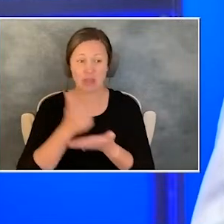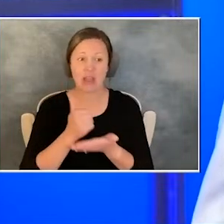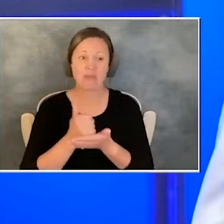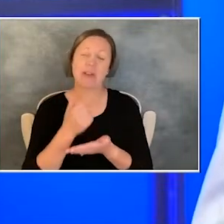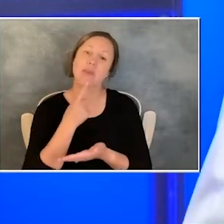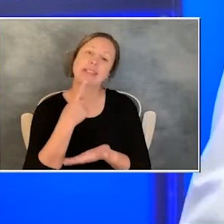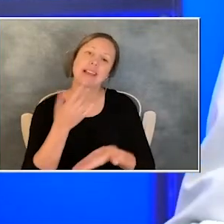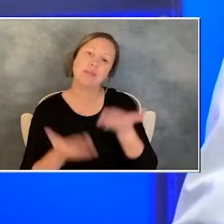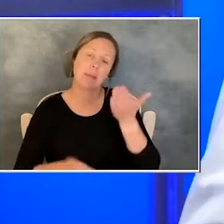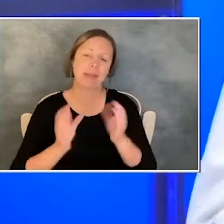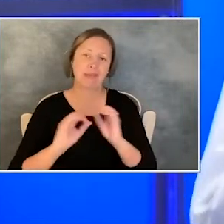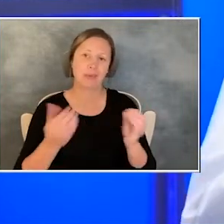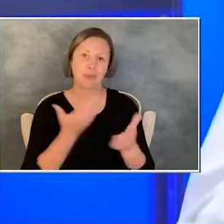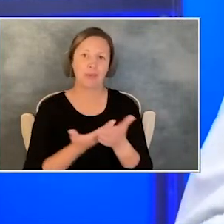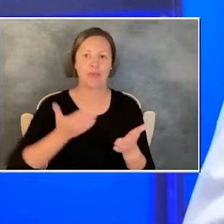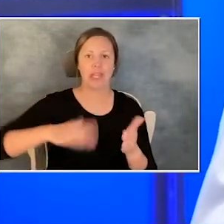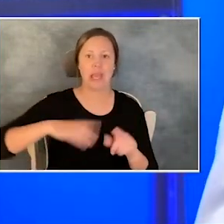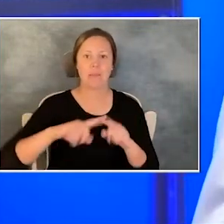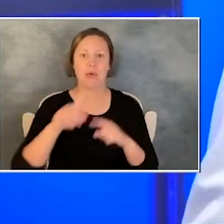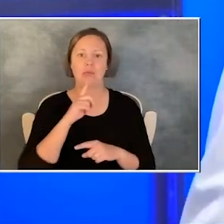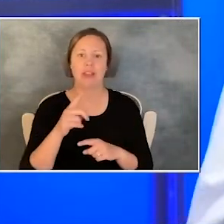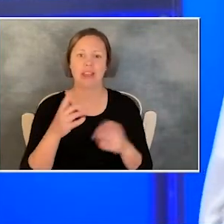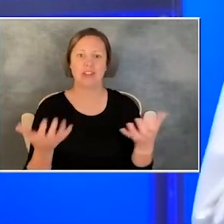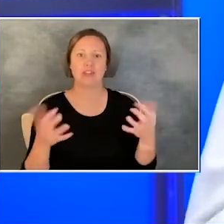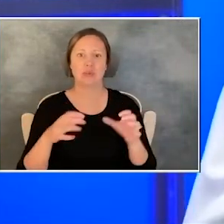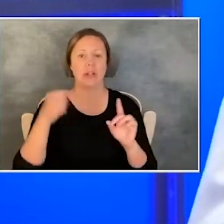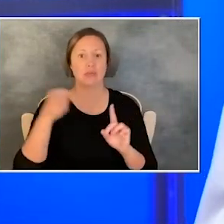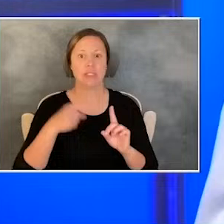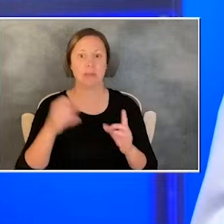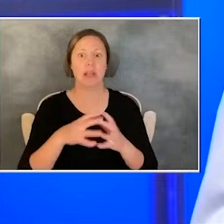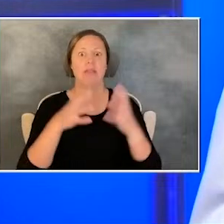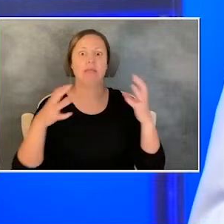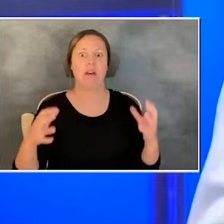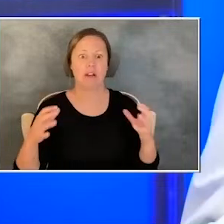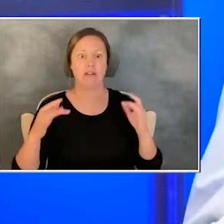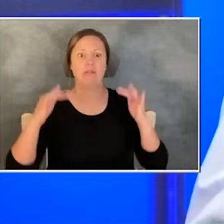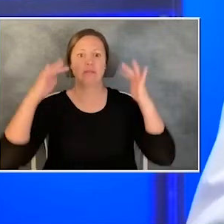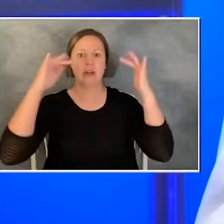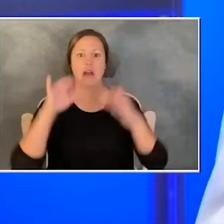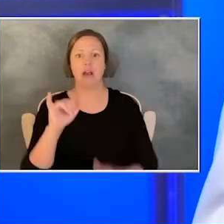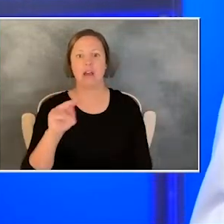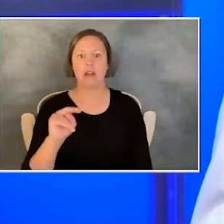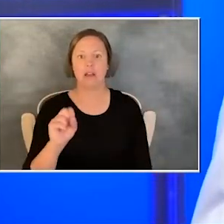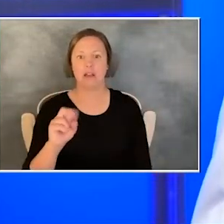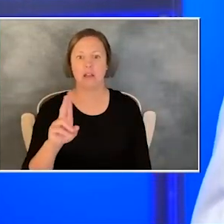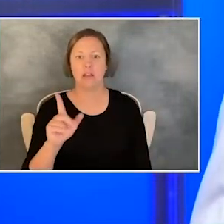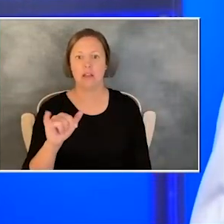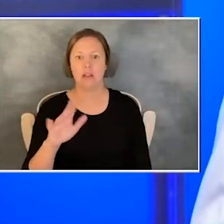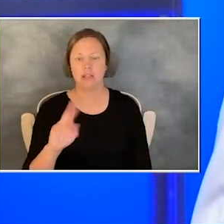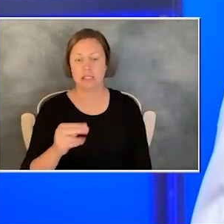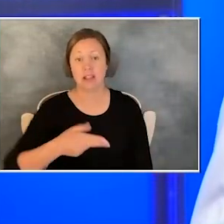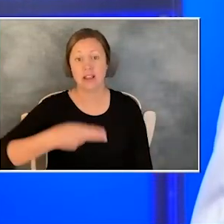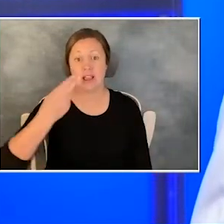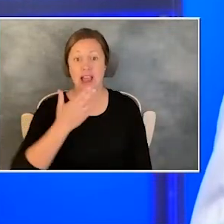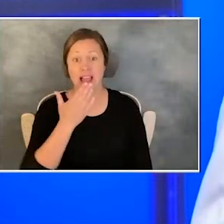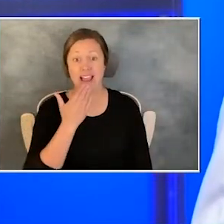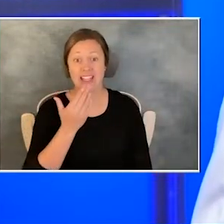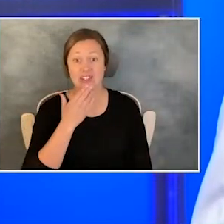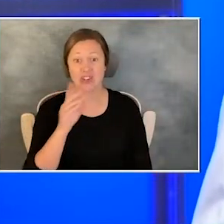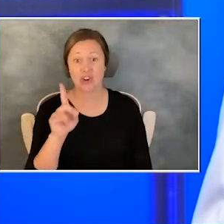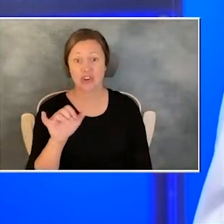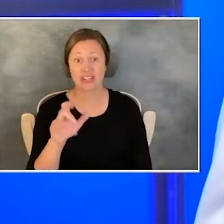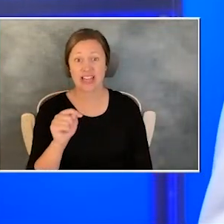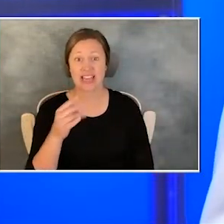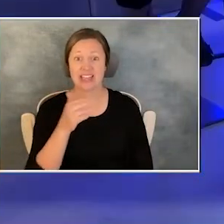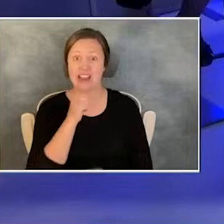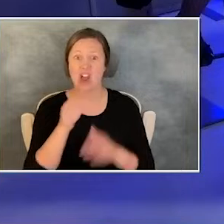But something where you're not really stimulating a lot of high insulin, or so a high sugar diet is probably not something that's great for your